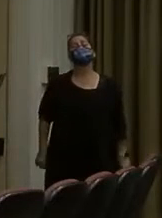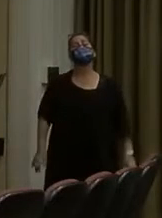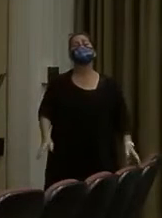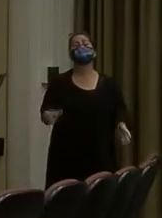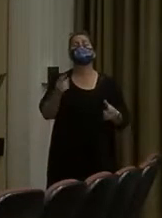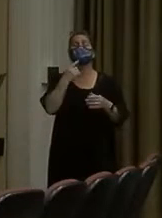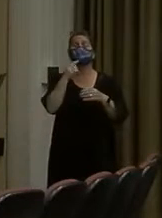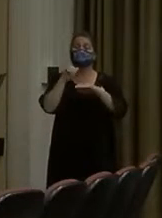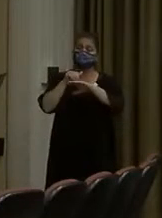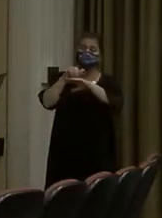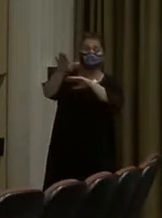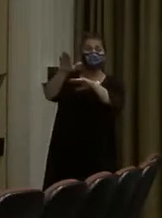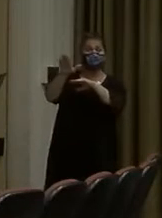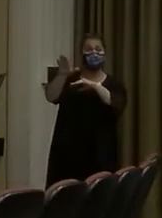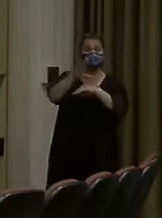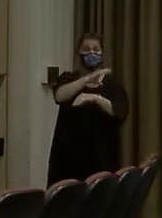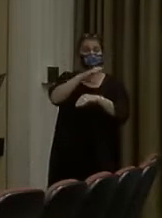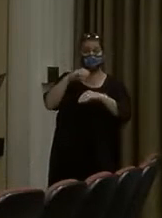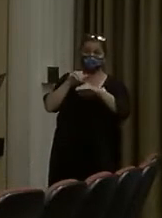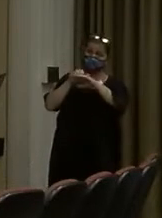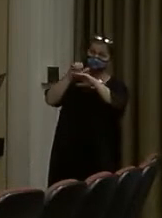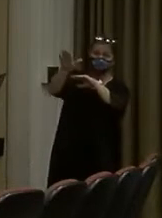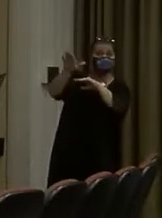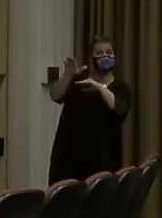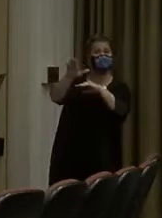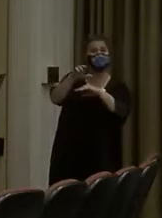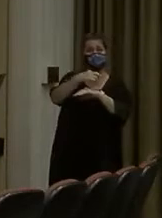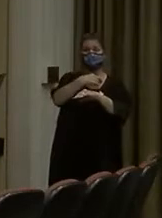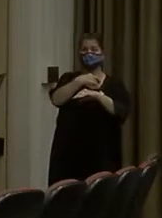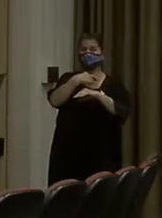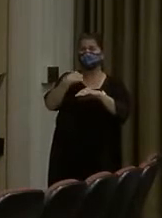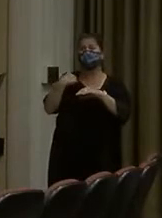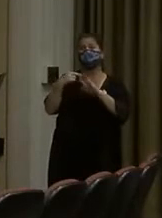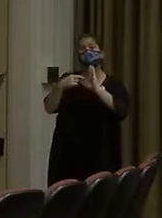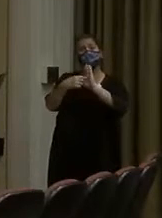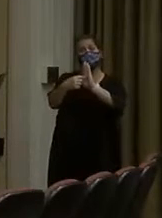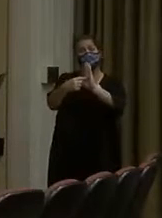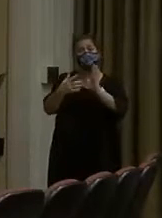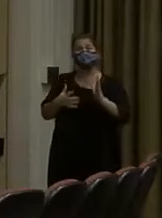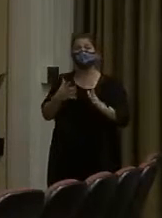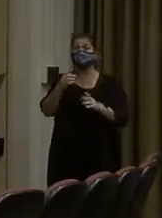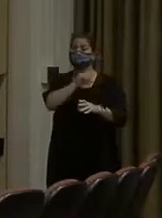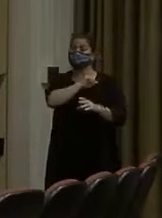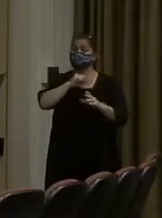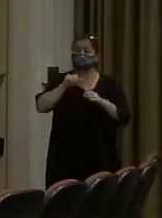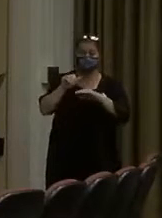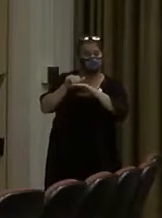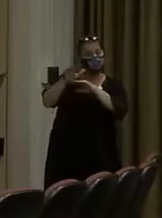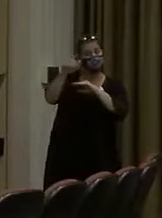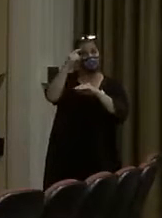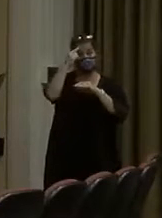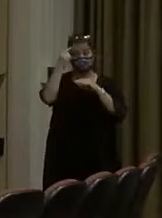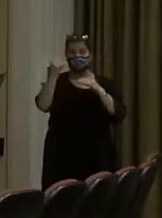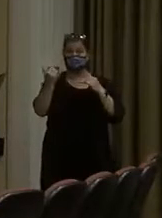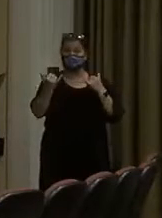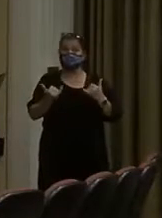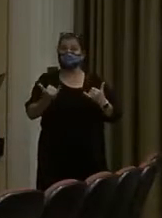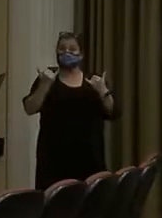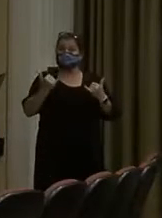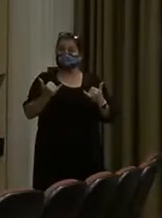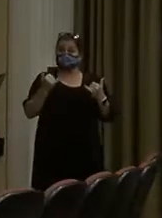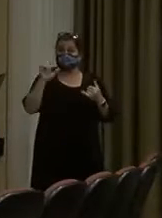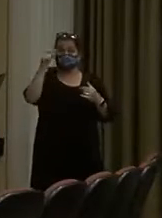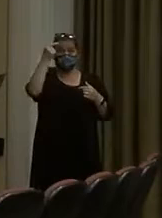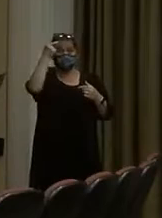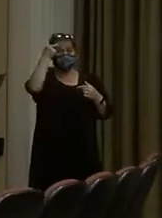And they sent it to the House, to the Congress, sent it to the House and Senate. And if you think that we're having a very contentious debate